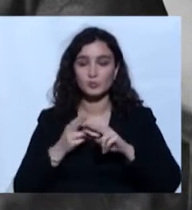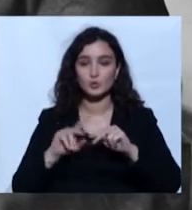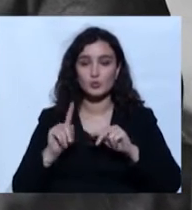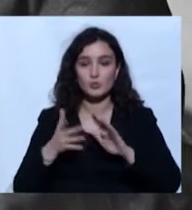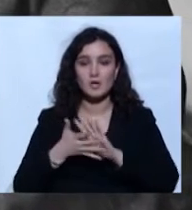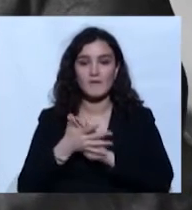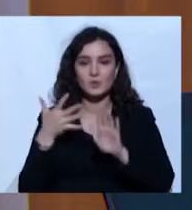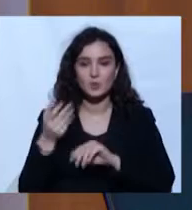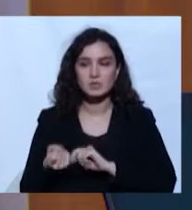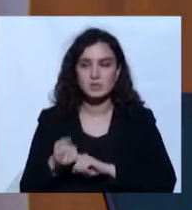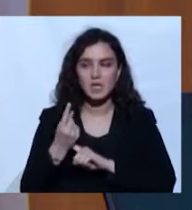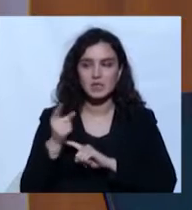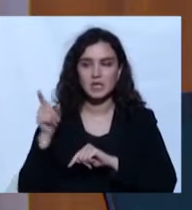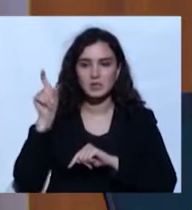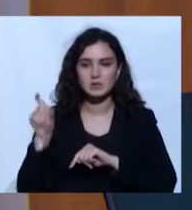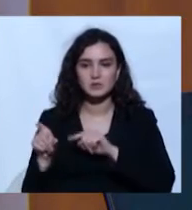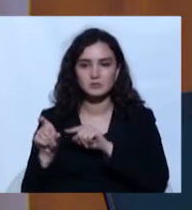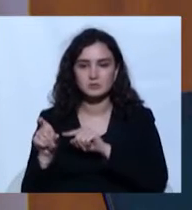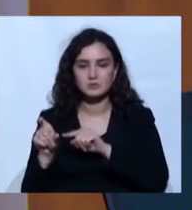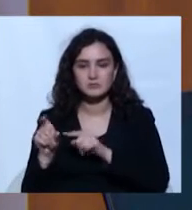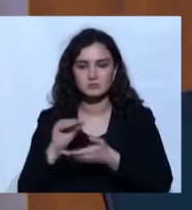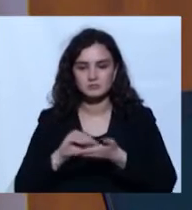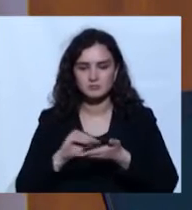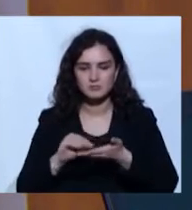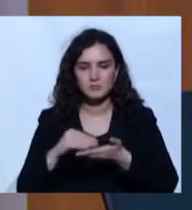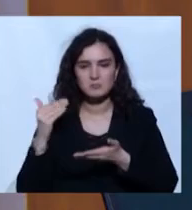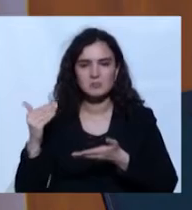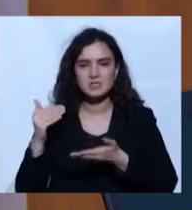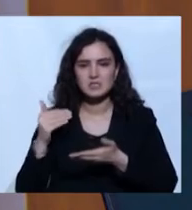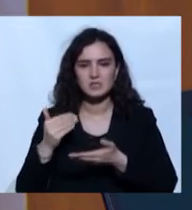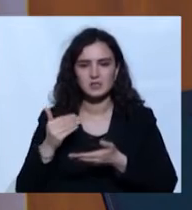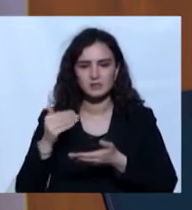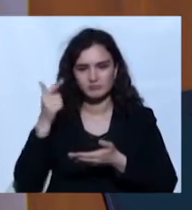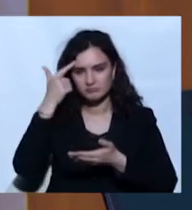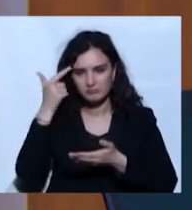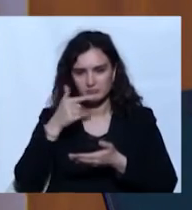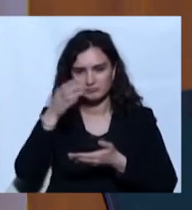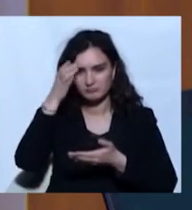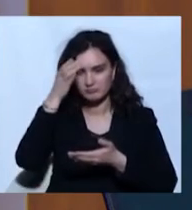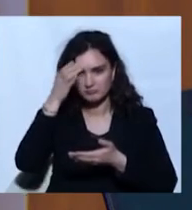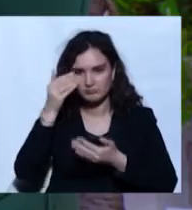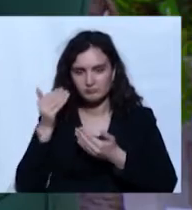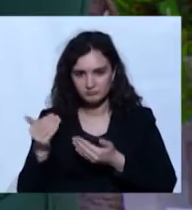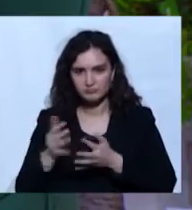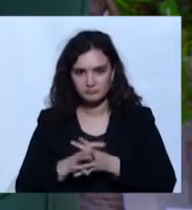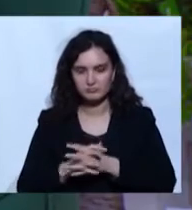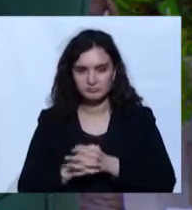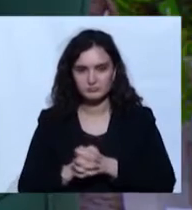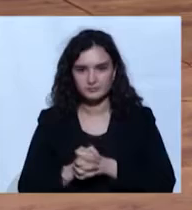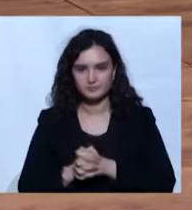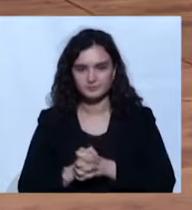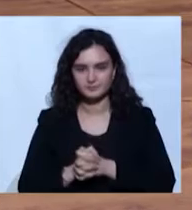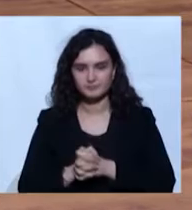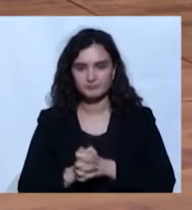Samantha, because understanding where the author comes from, understanding his background. Or her background. Or her background,